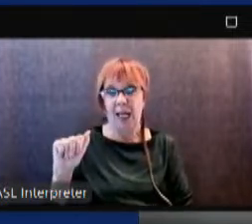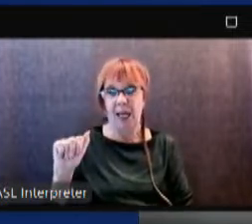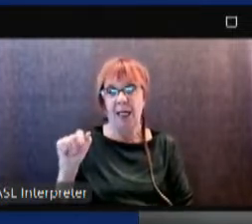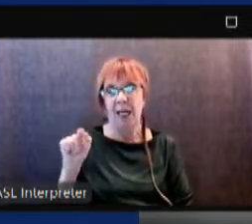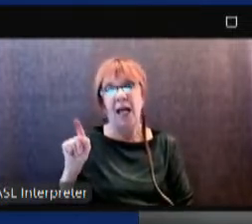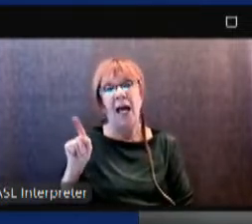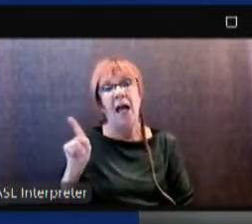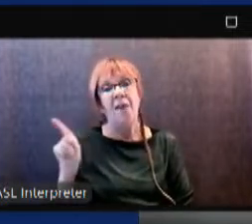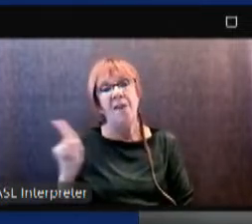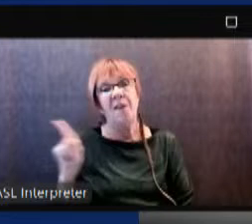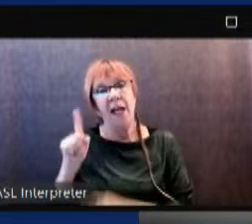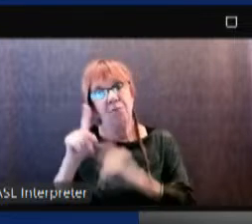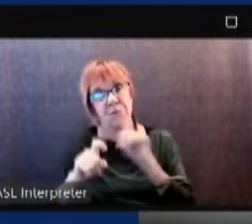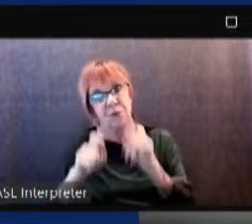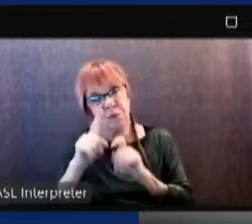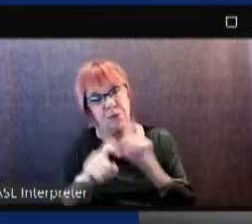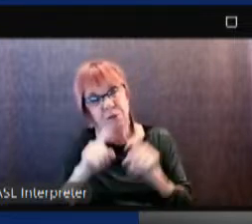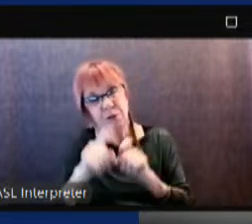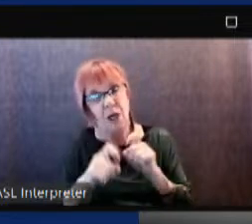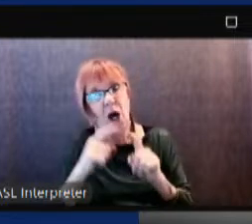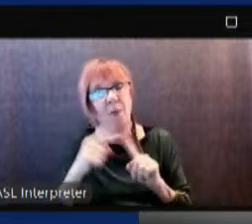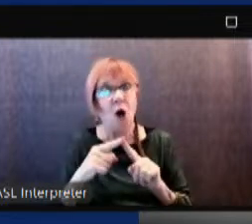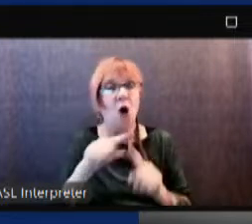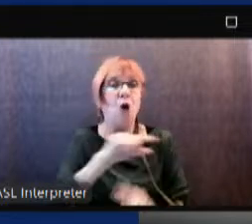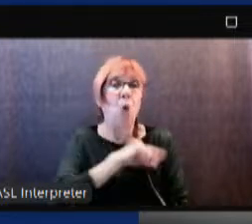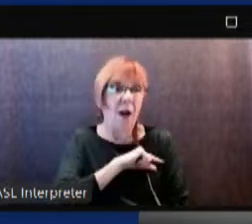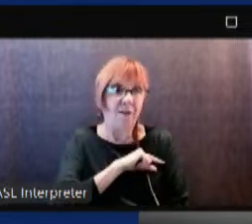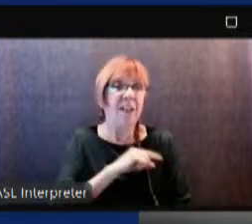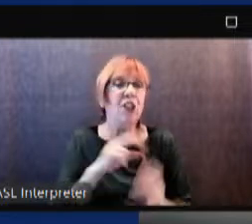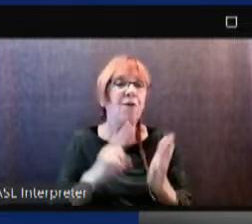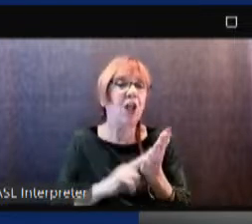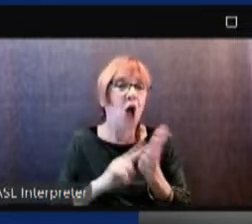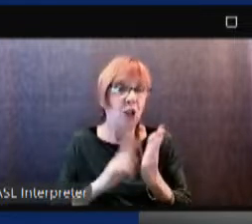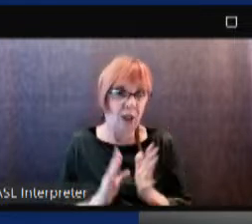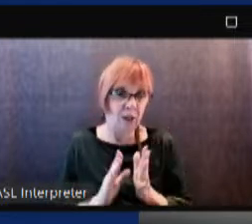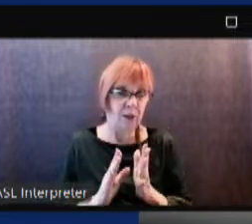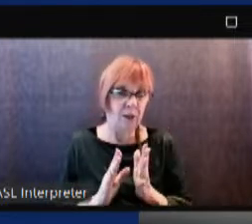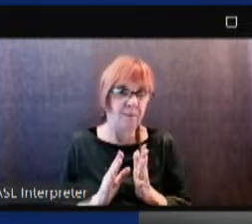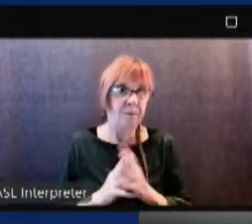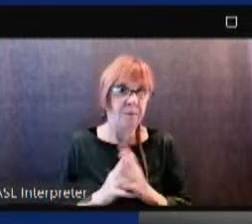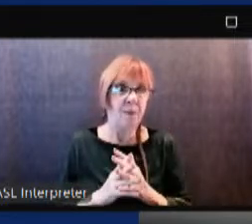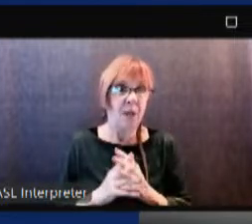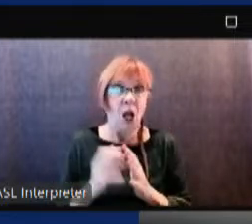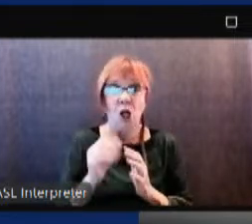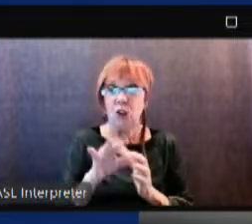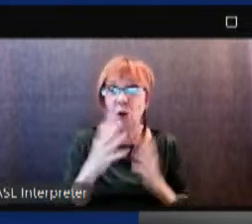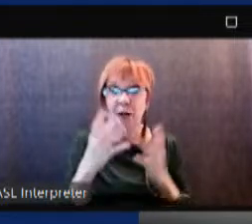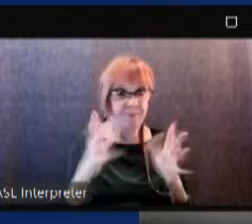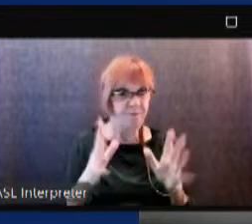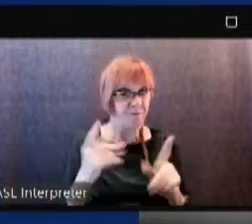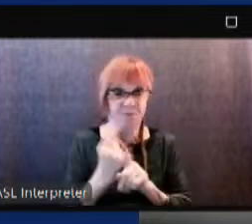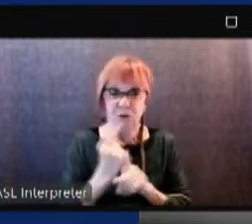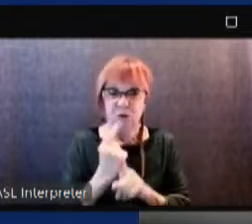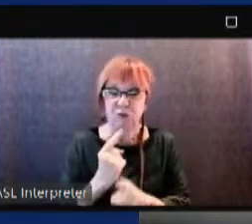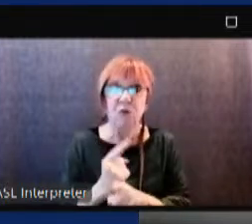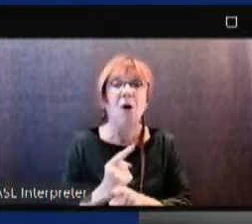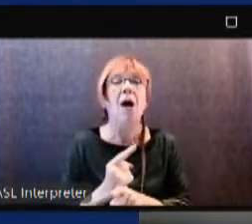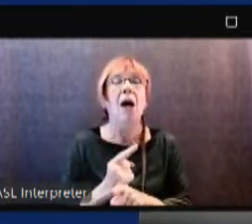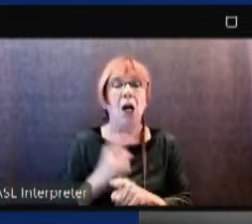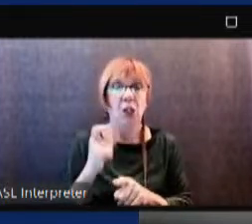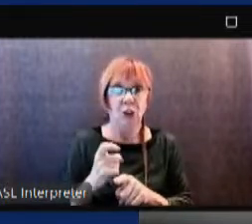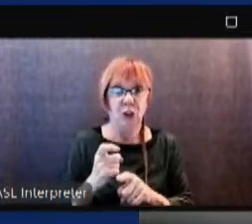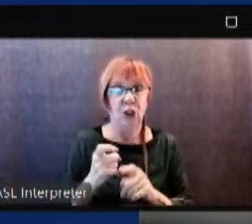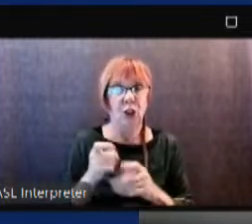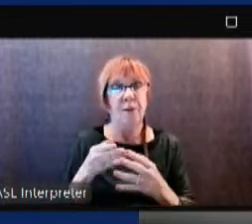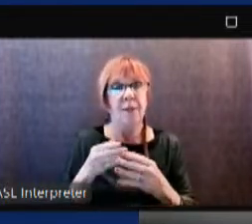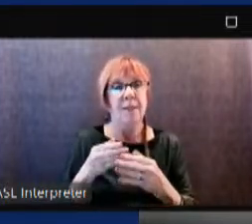with regards to the qualification of your contractor. So if you've done it properly, it should kick you through the